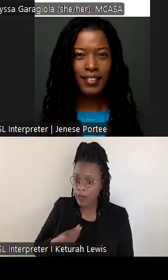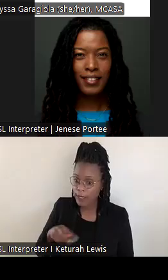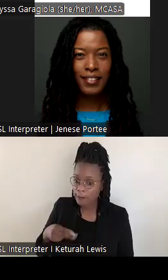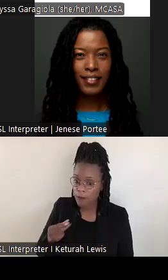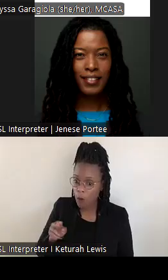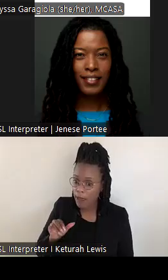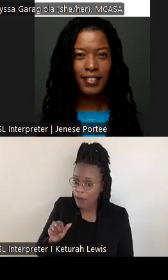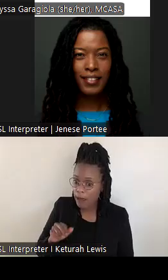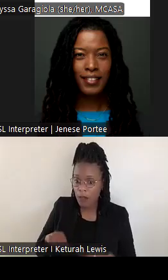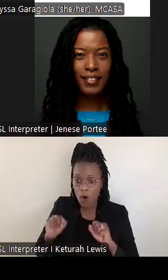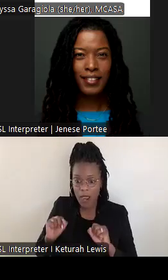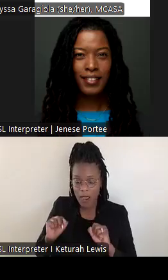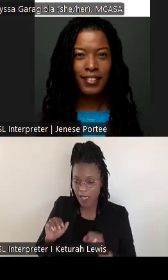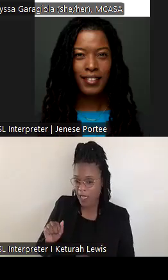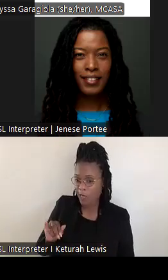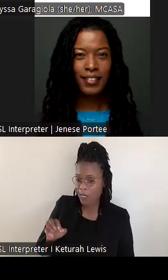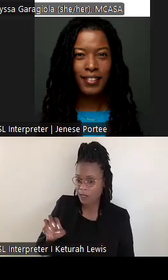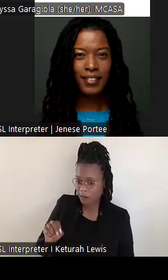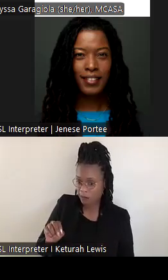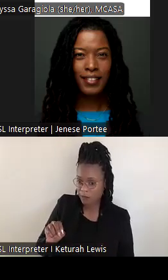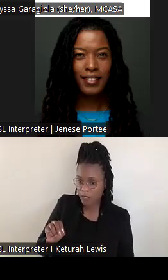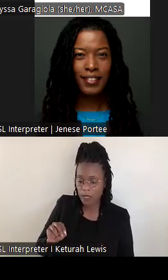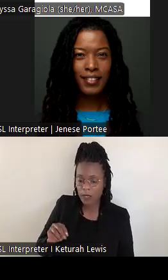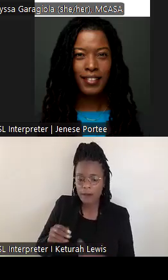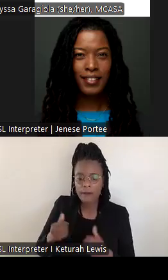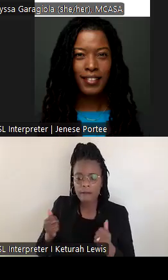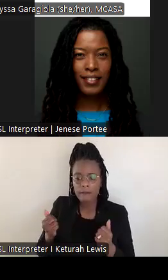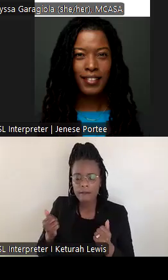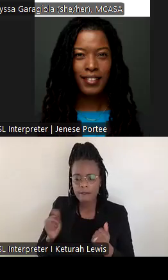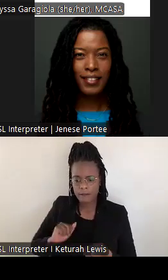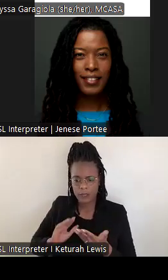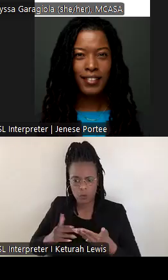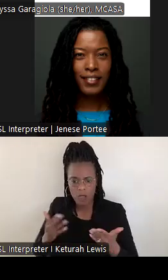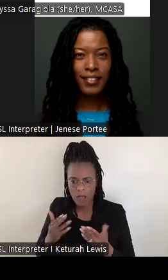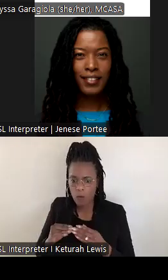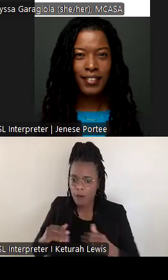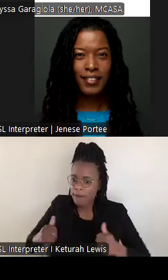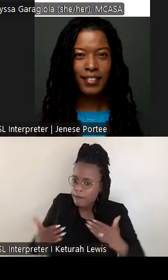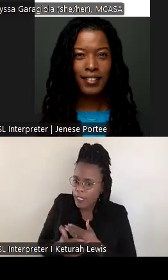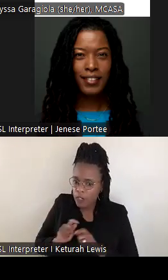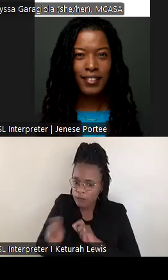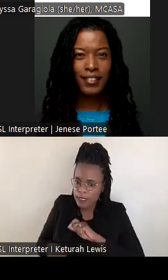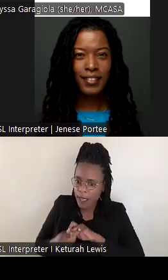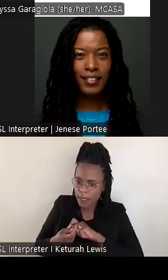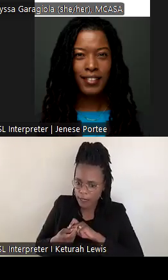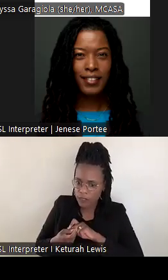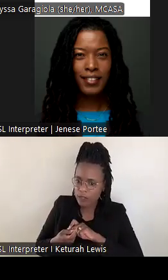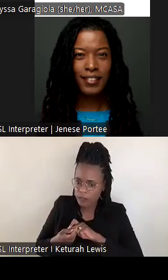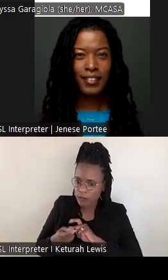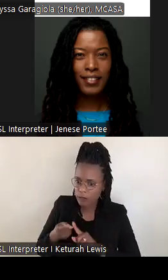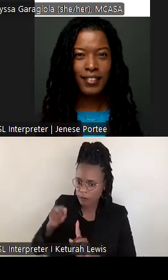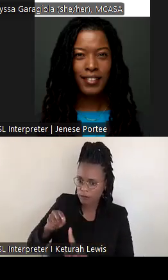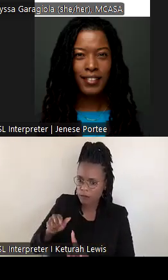from their community or their family. So their fear for retaliation or action taken after they report or